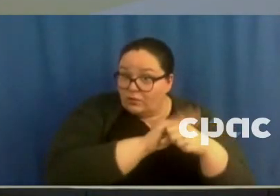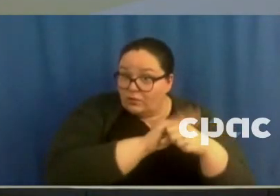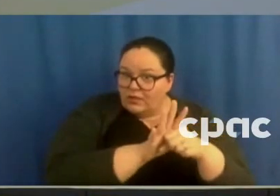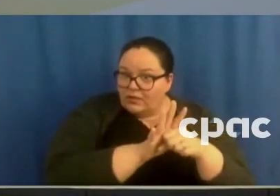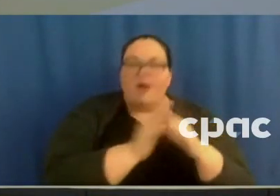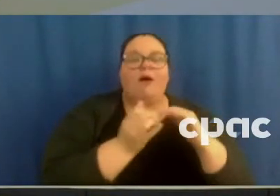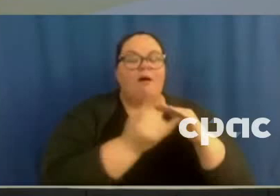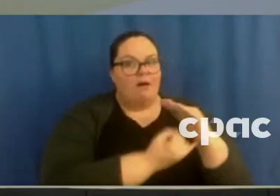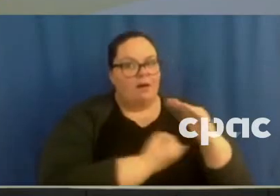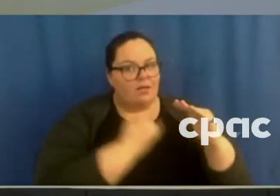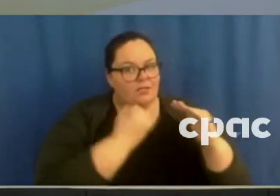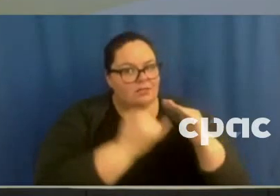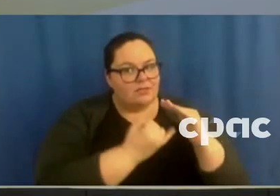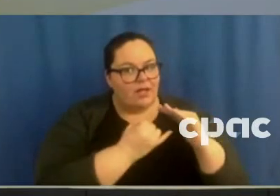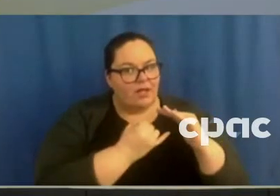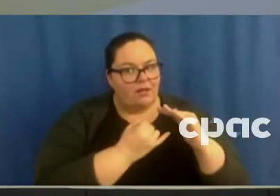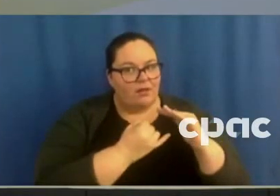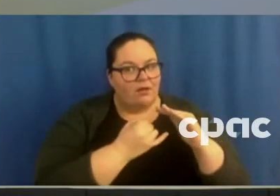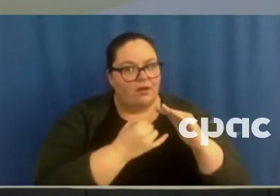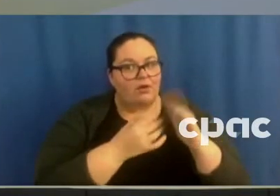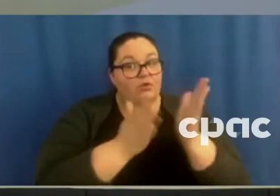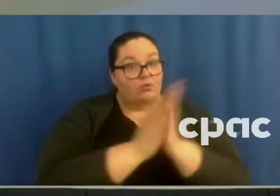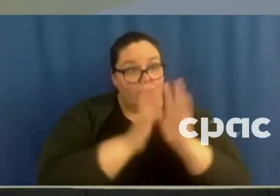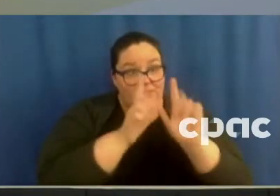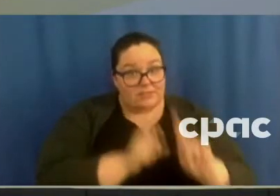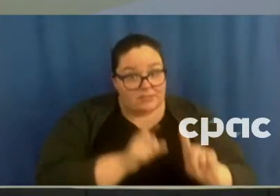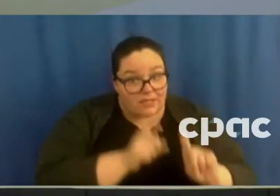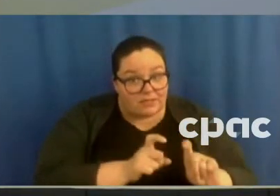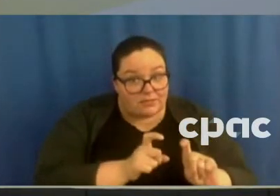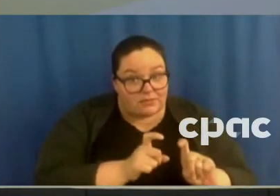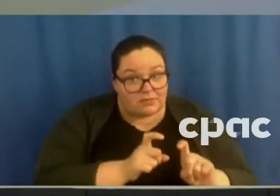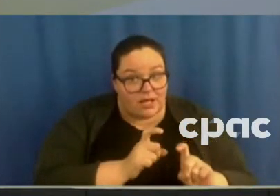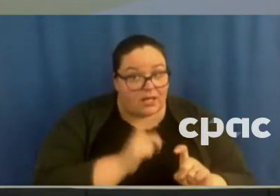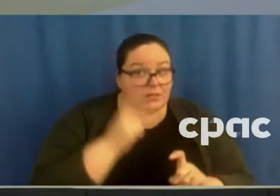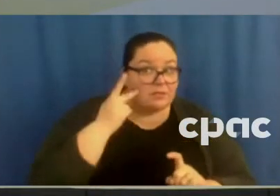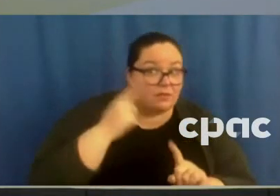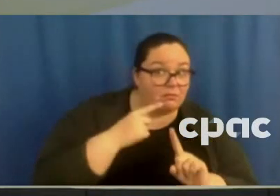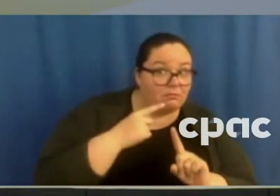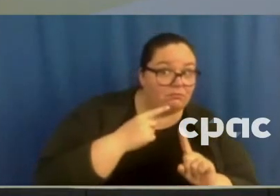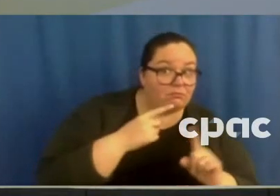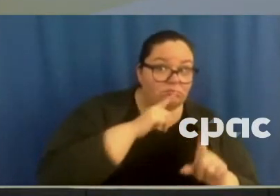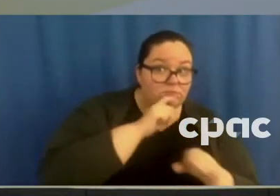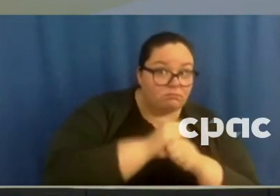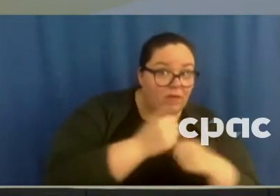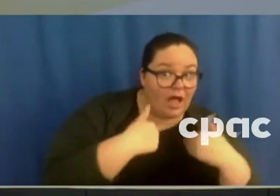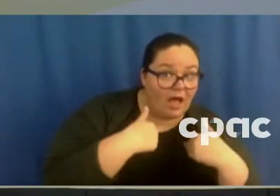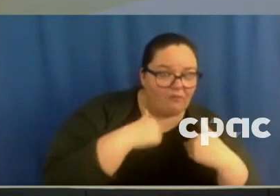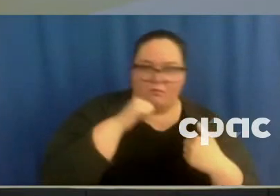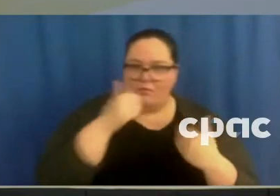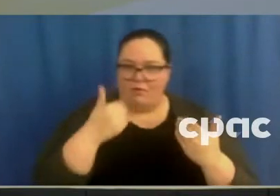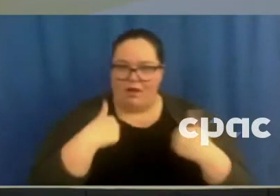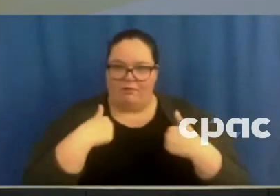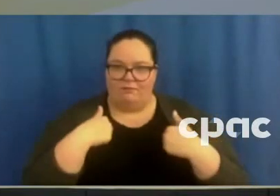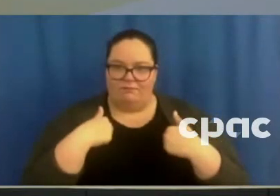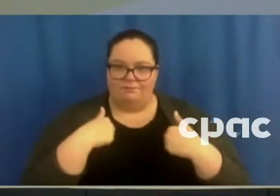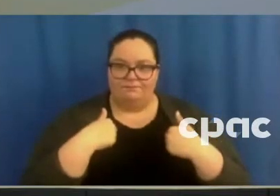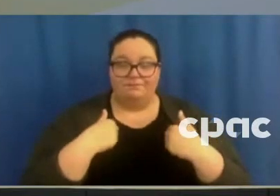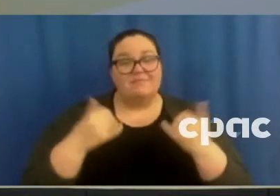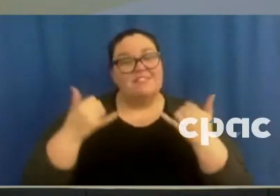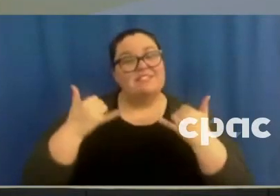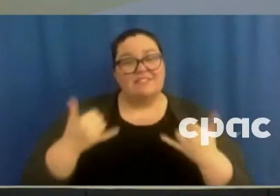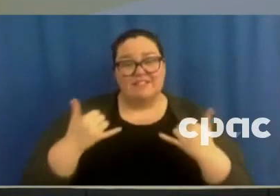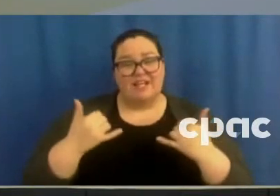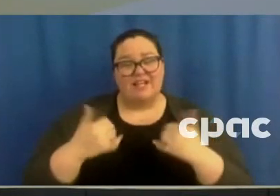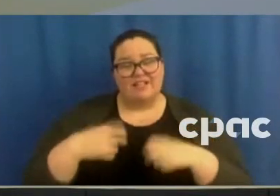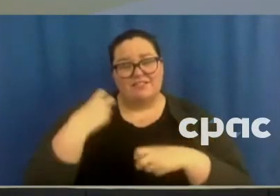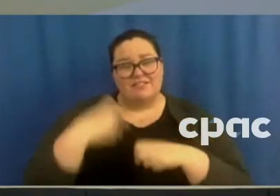back. This is a challenging time for all islanders. Today is a hard day, and this is not the